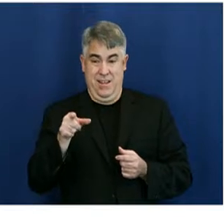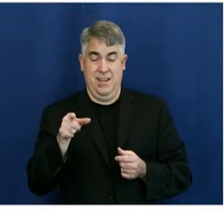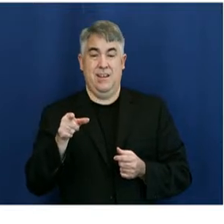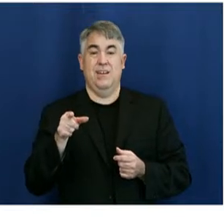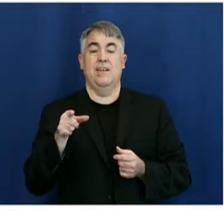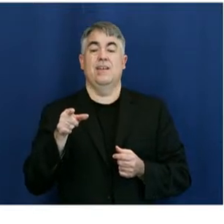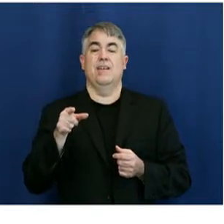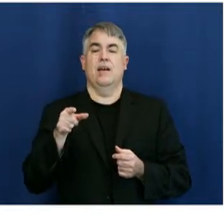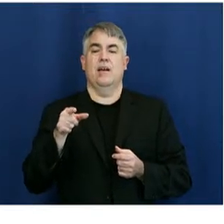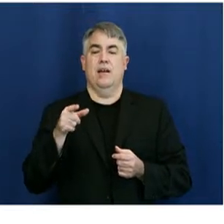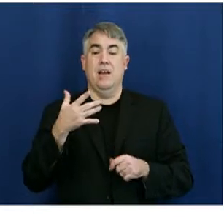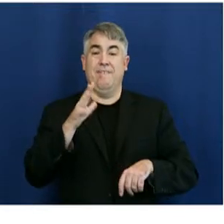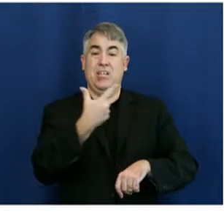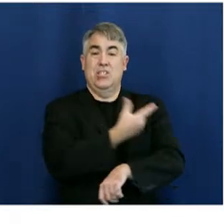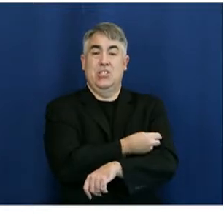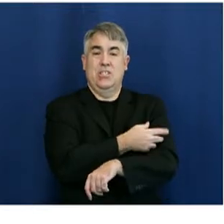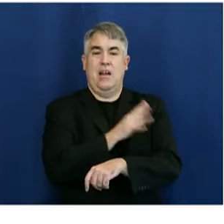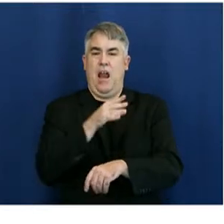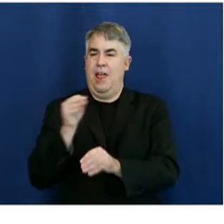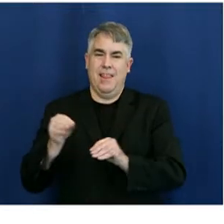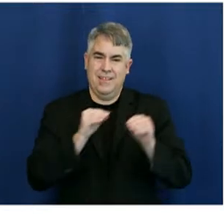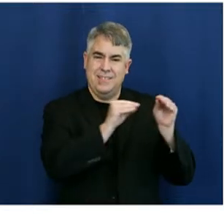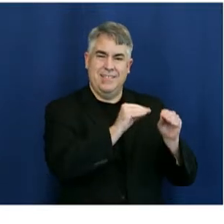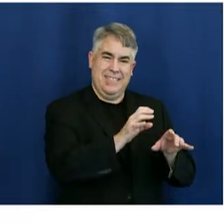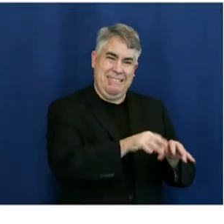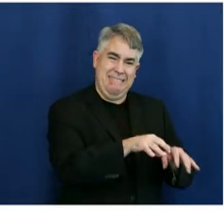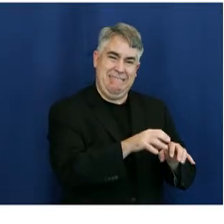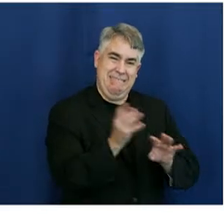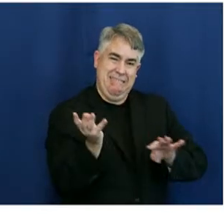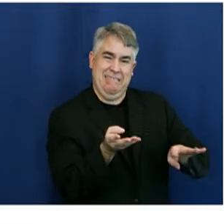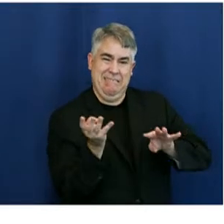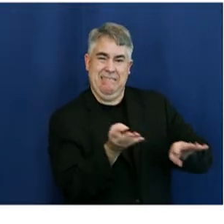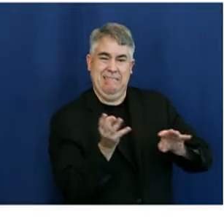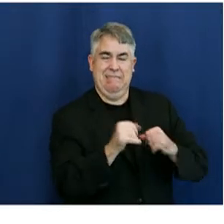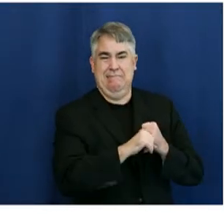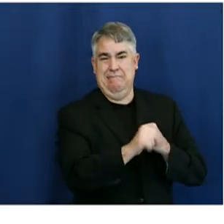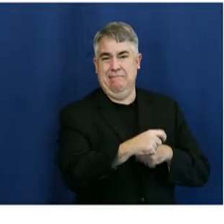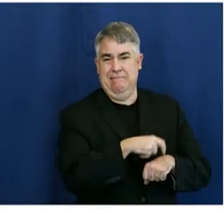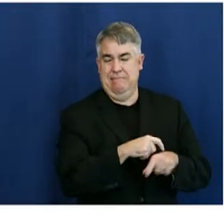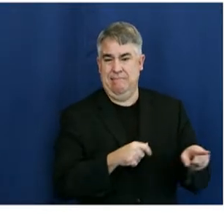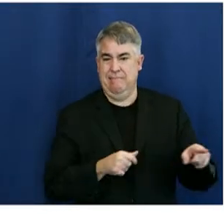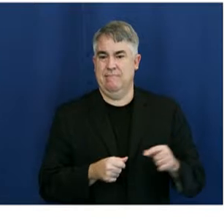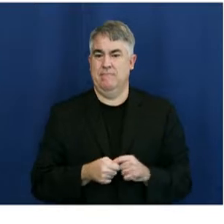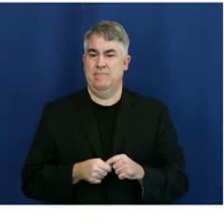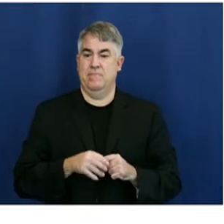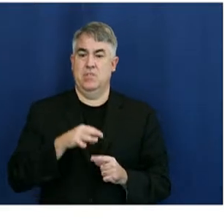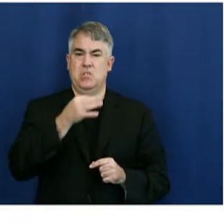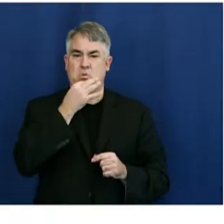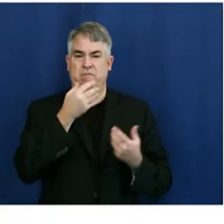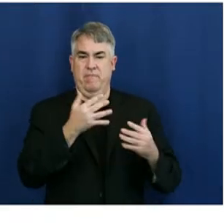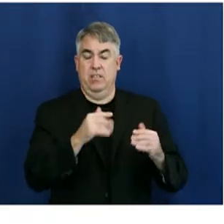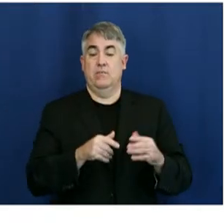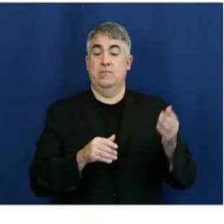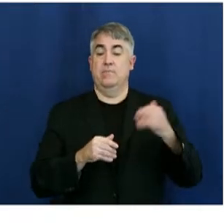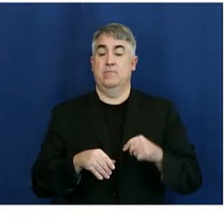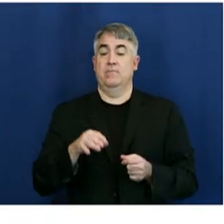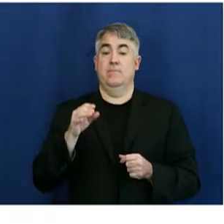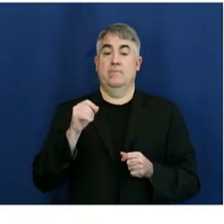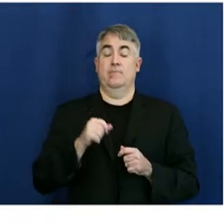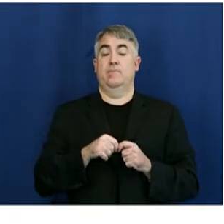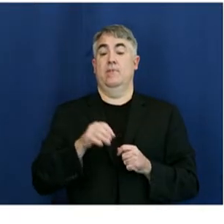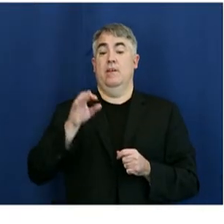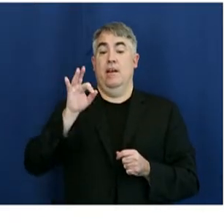pending documentation. Just means that information is getting added into the system, and they will be added to that. And then you see the